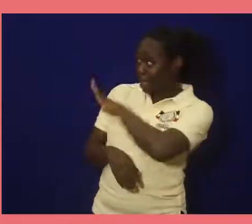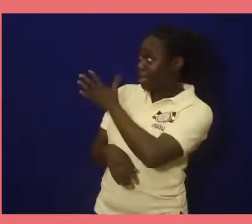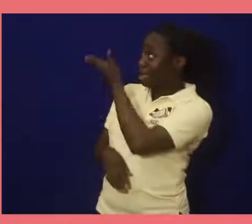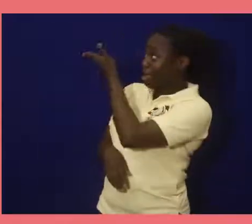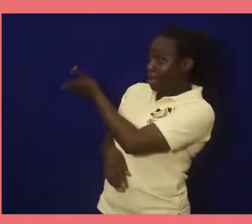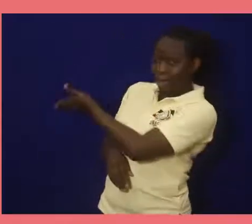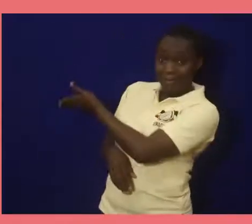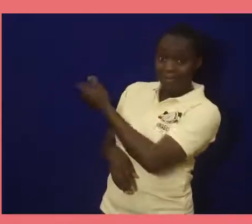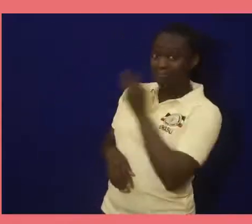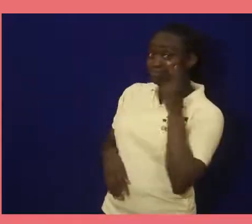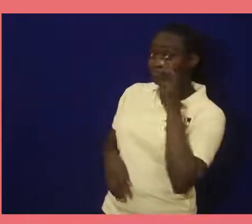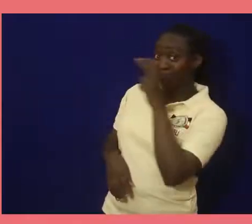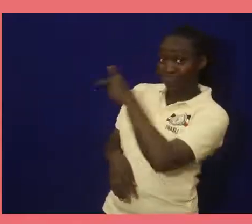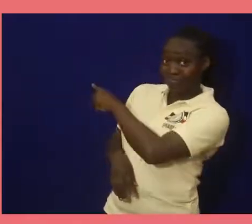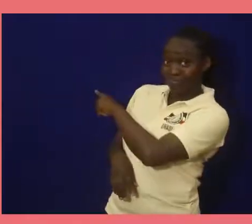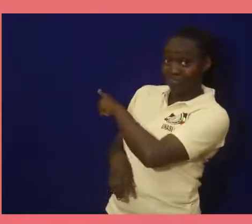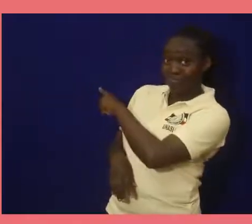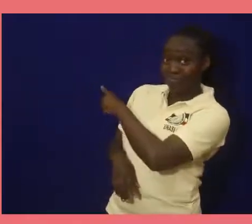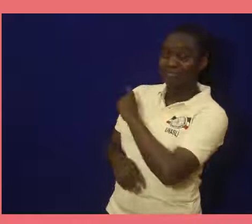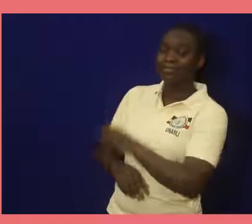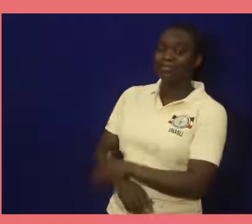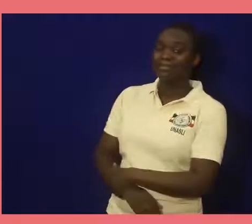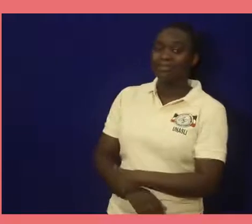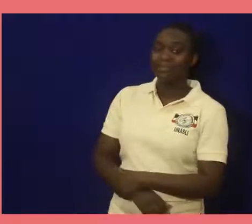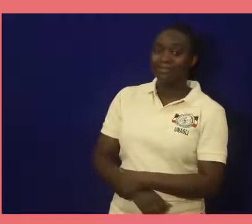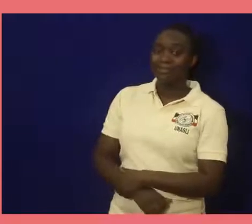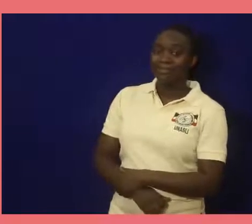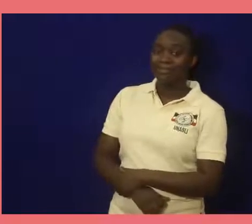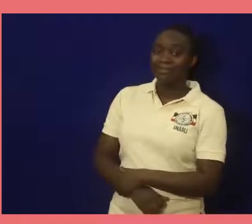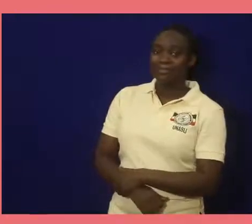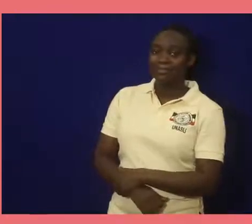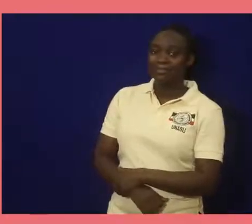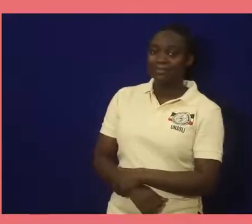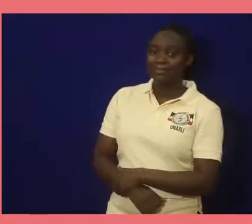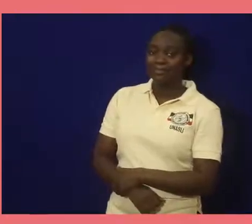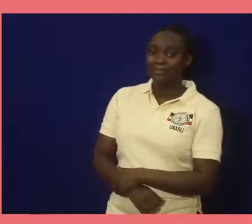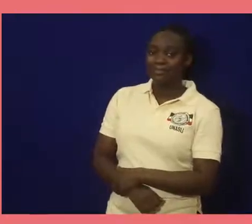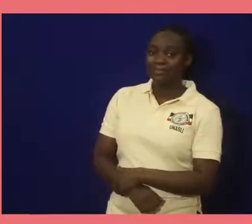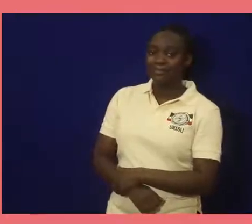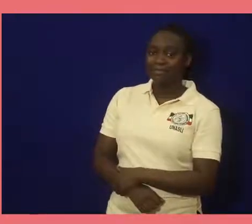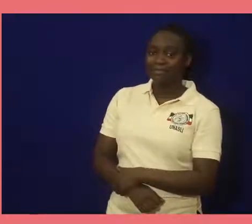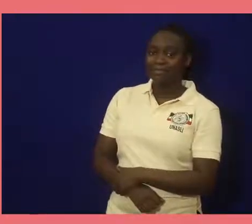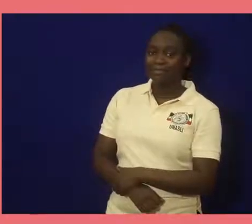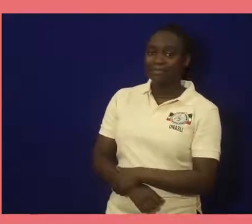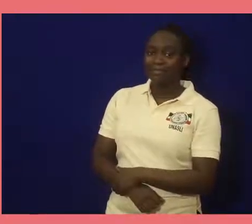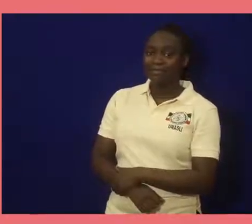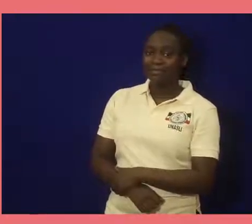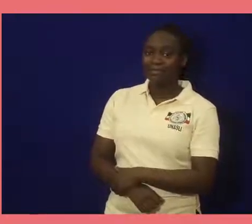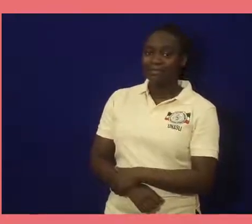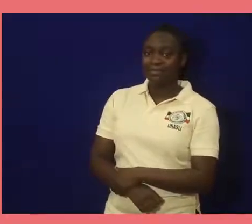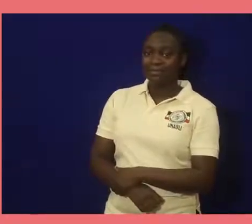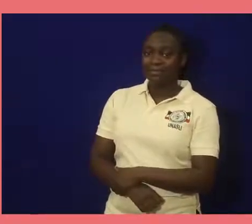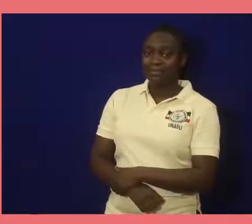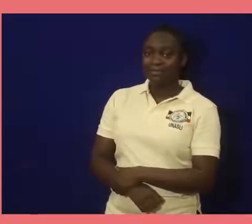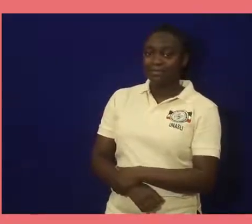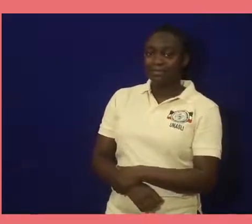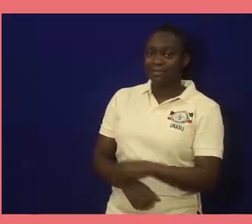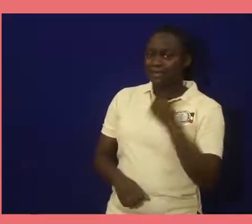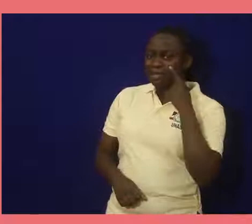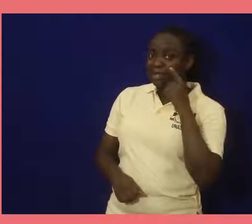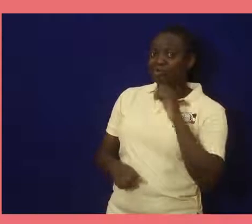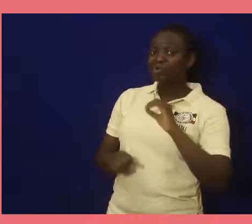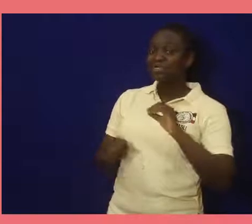mine on the screen. Look at mine on the screen. My dear learner, do you